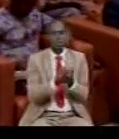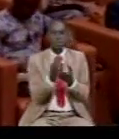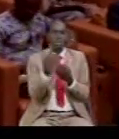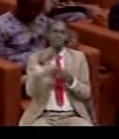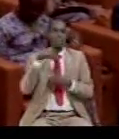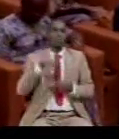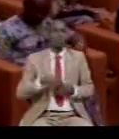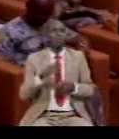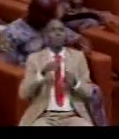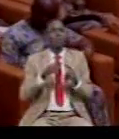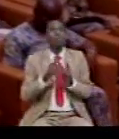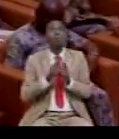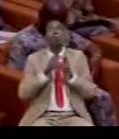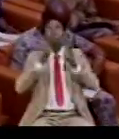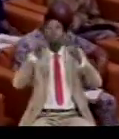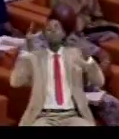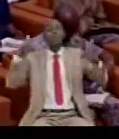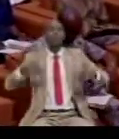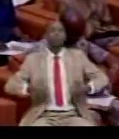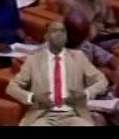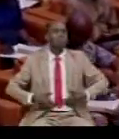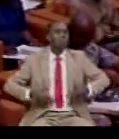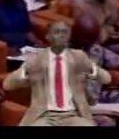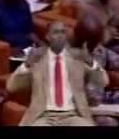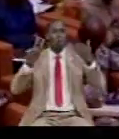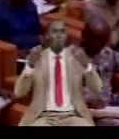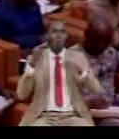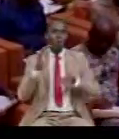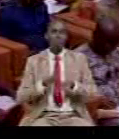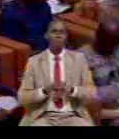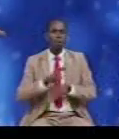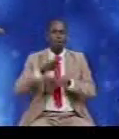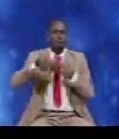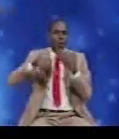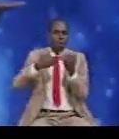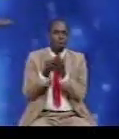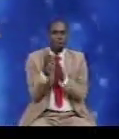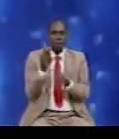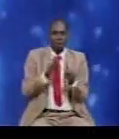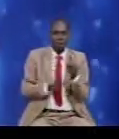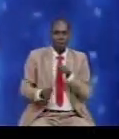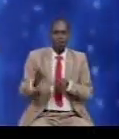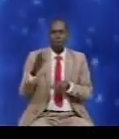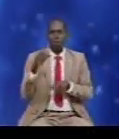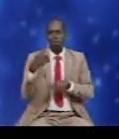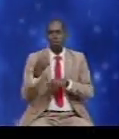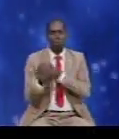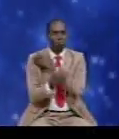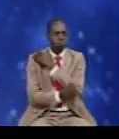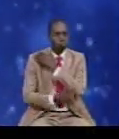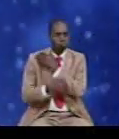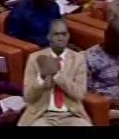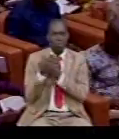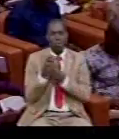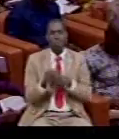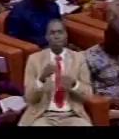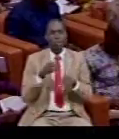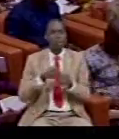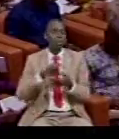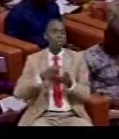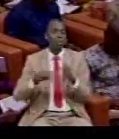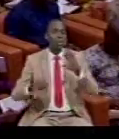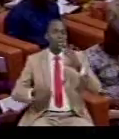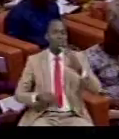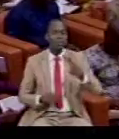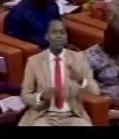great vexations were upon the inhabitants of the countries. Look at verse 6. In verse 6, it